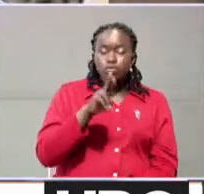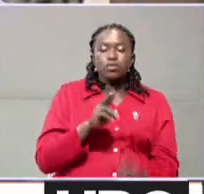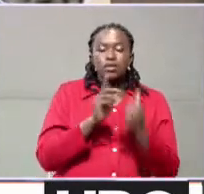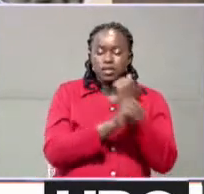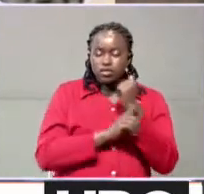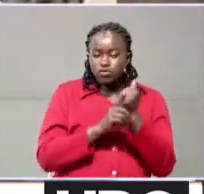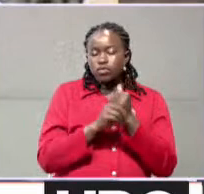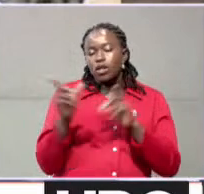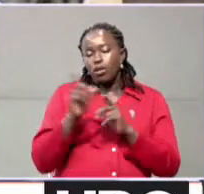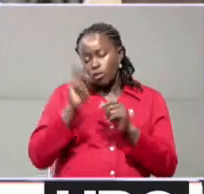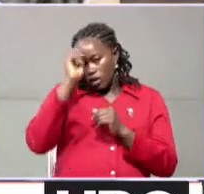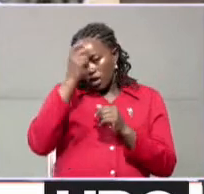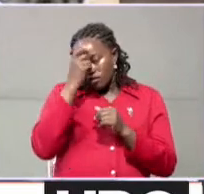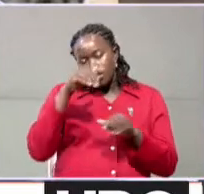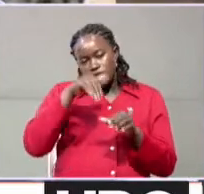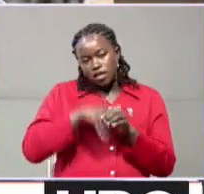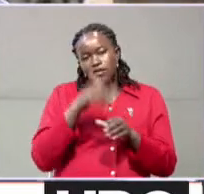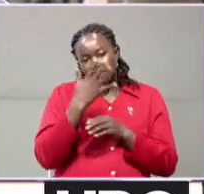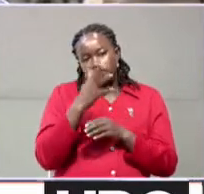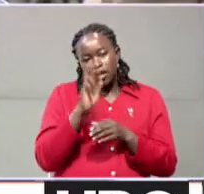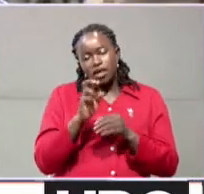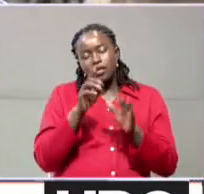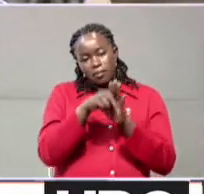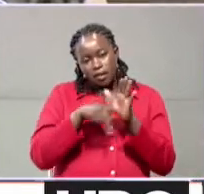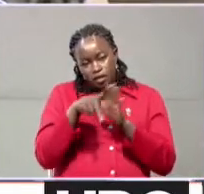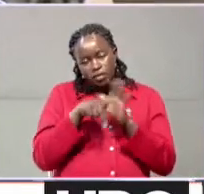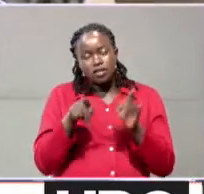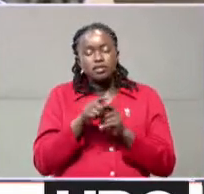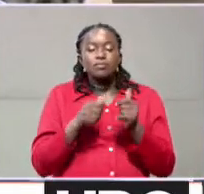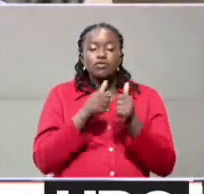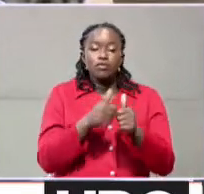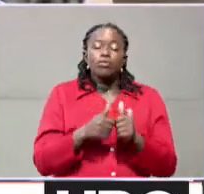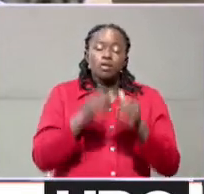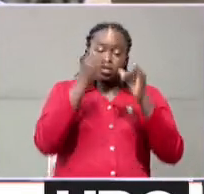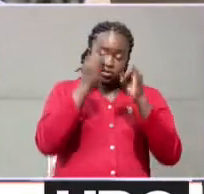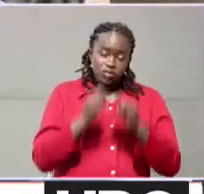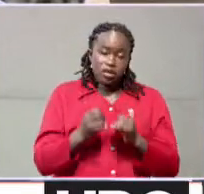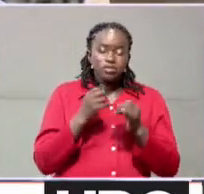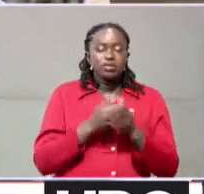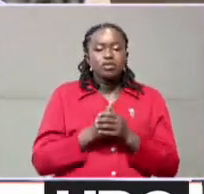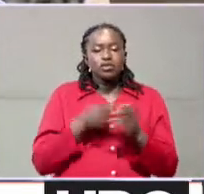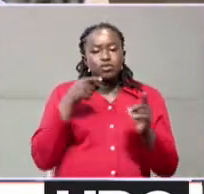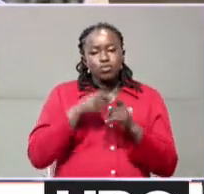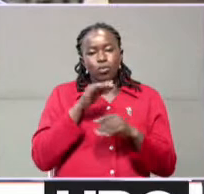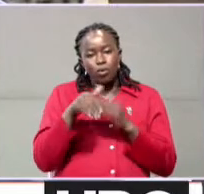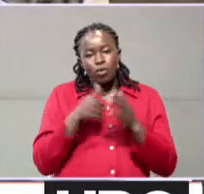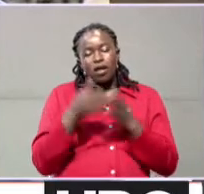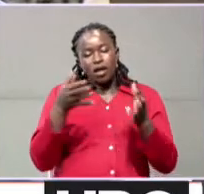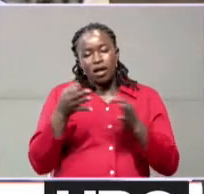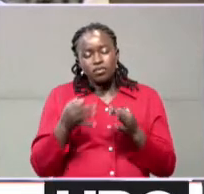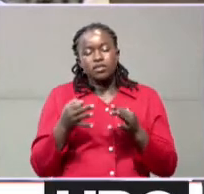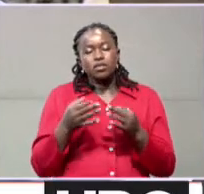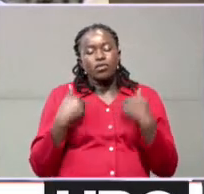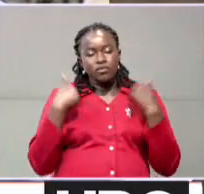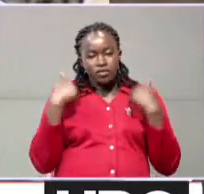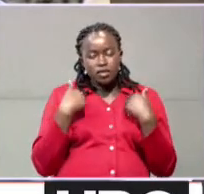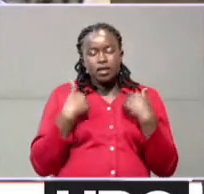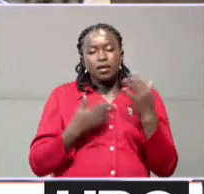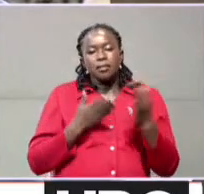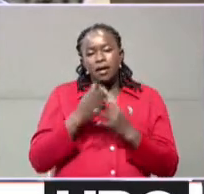58 policies and according to the instructions to all accounting officers by ps stock